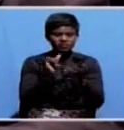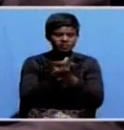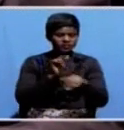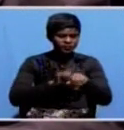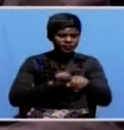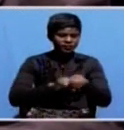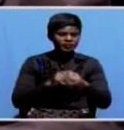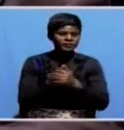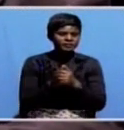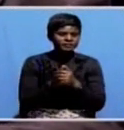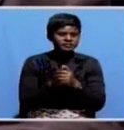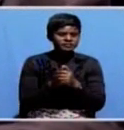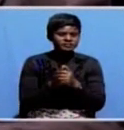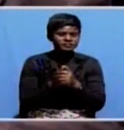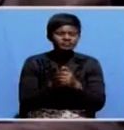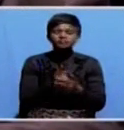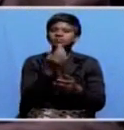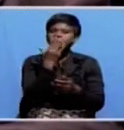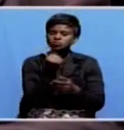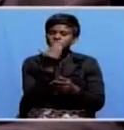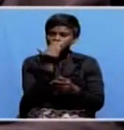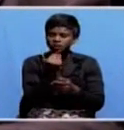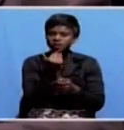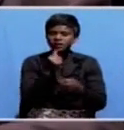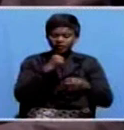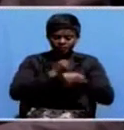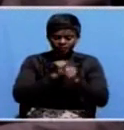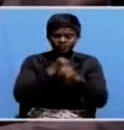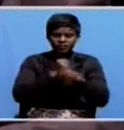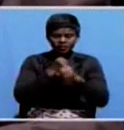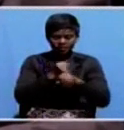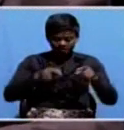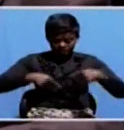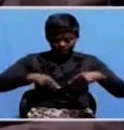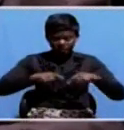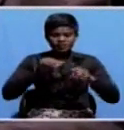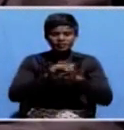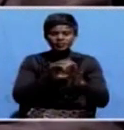in. Sugar, which we were manufacturing, couldn't be found.